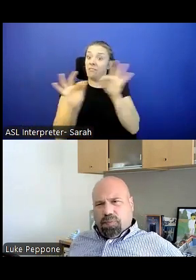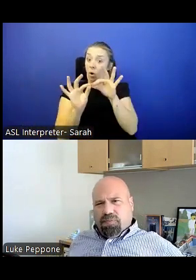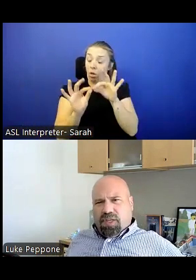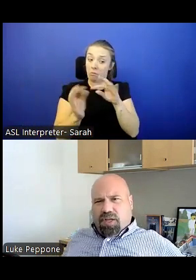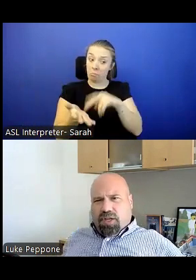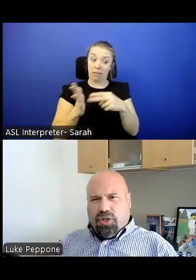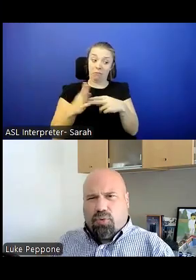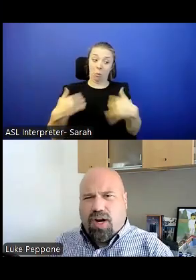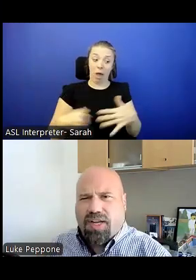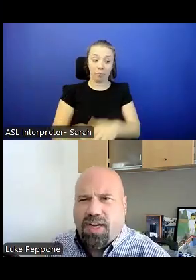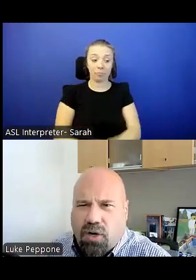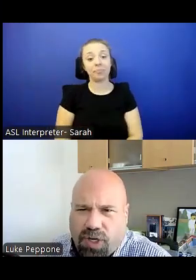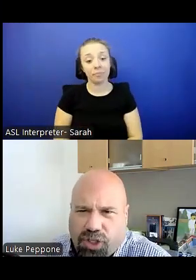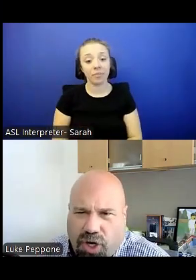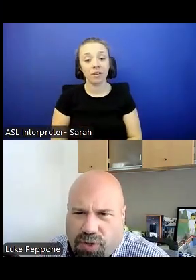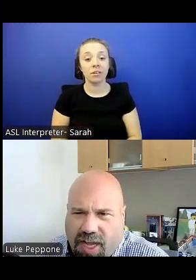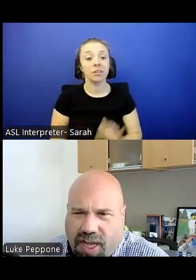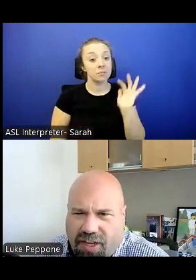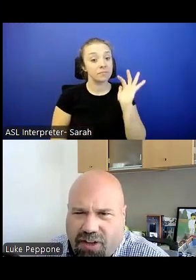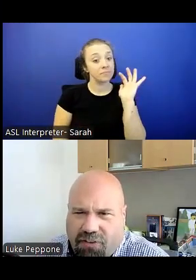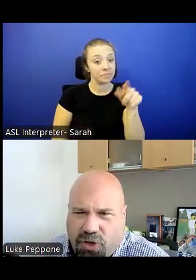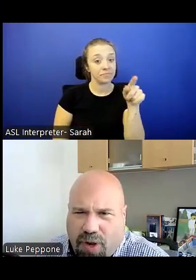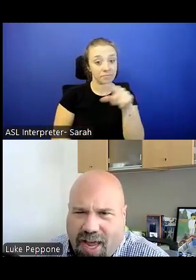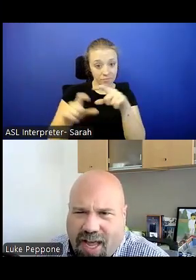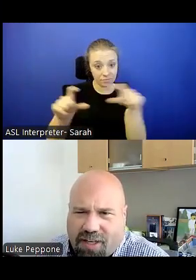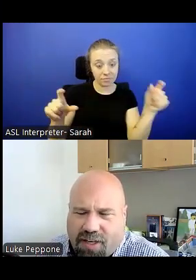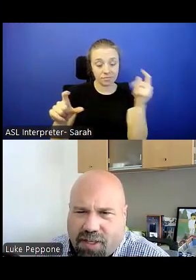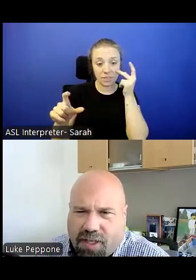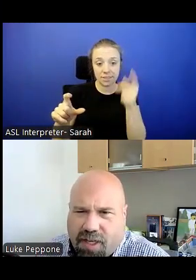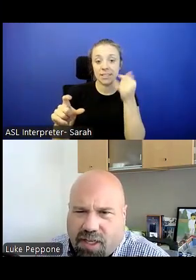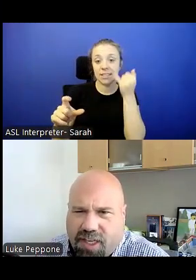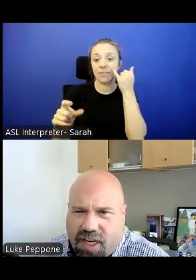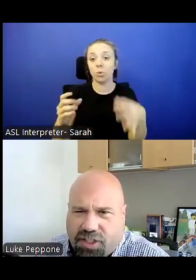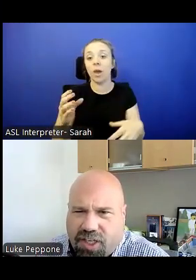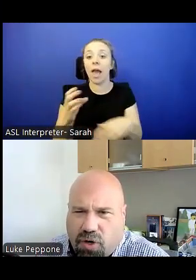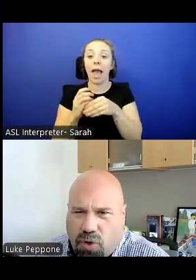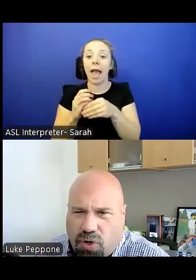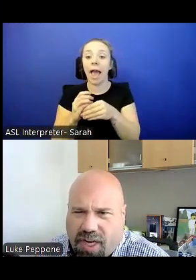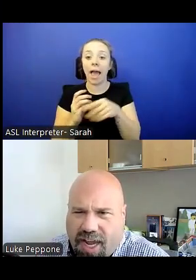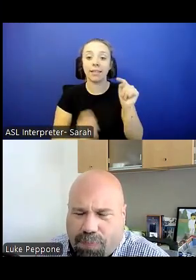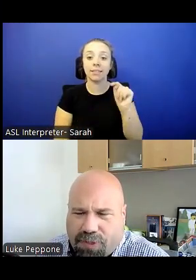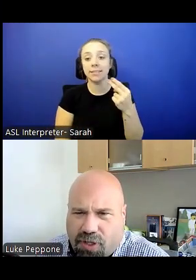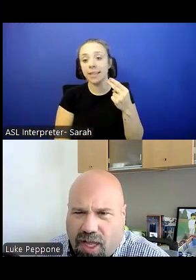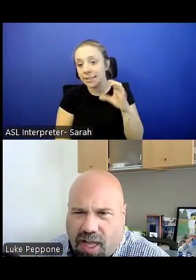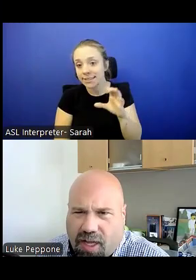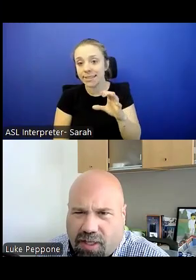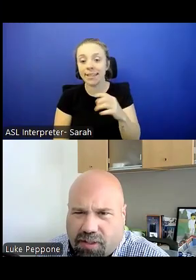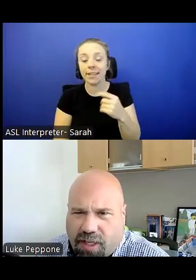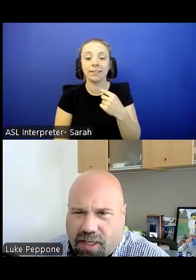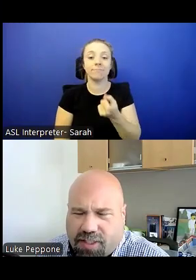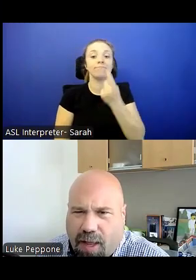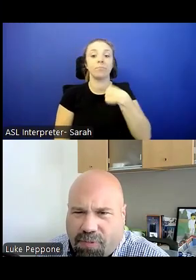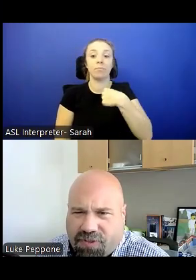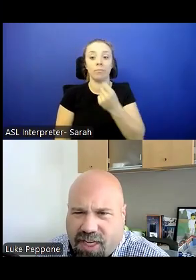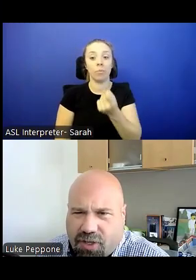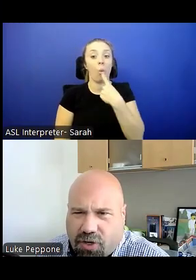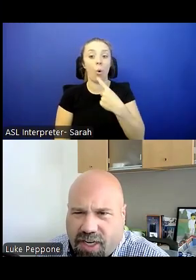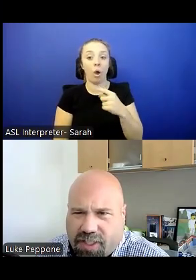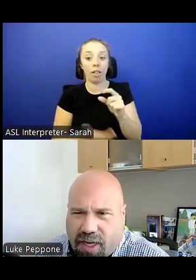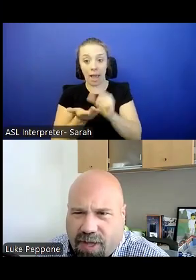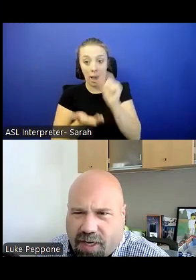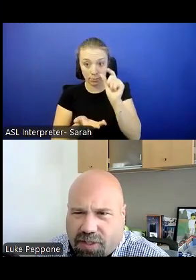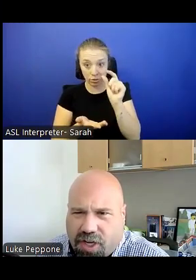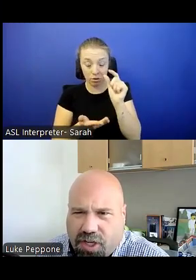meaningful. So right here, we show that if you add a THC oral capsule on top of